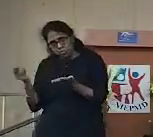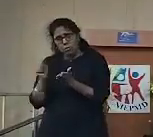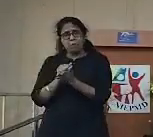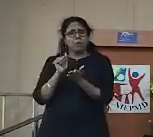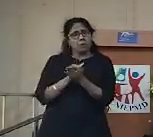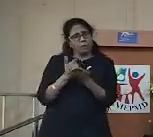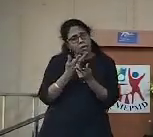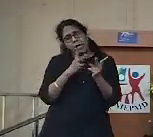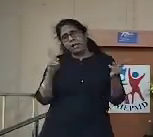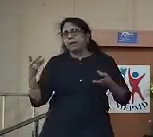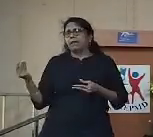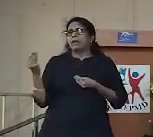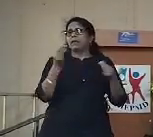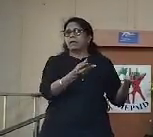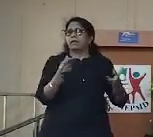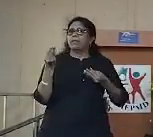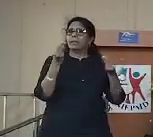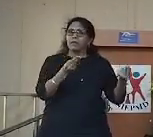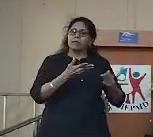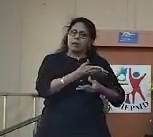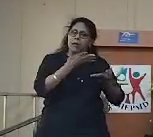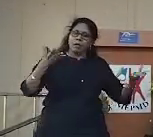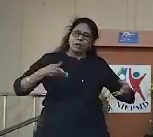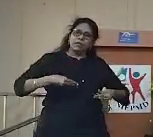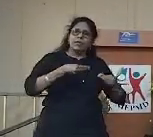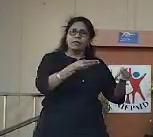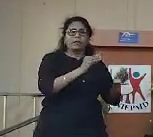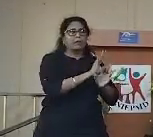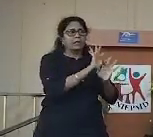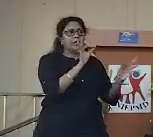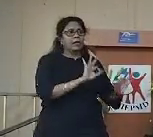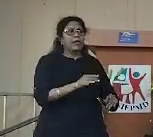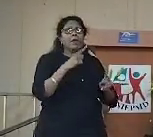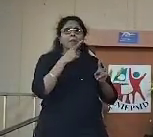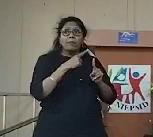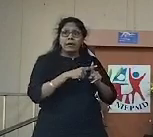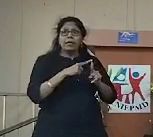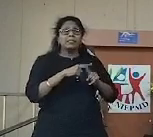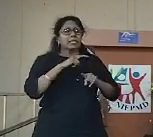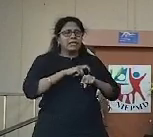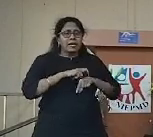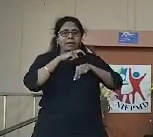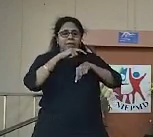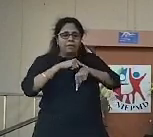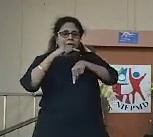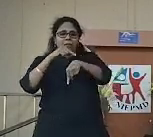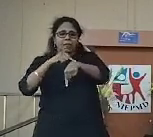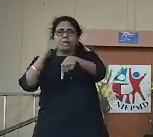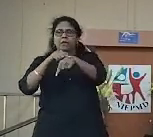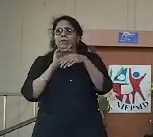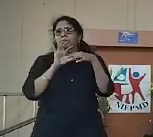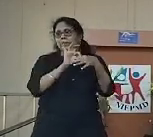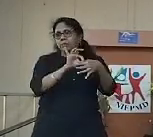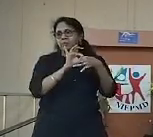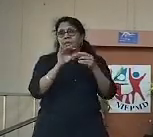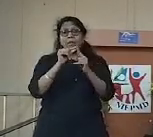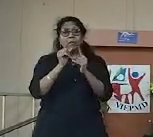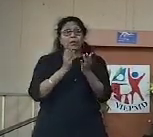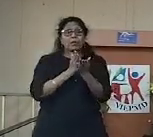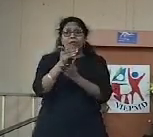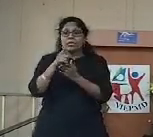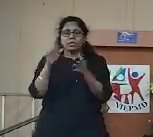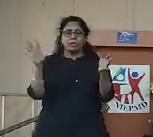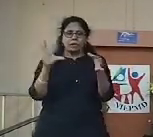try to provide them with the resources. And the third one is a regular consultative meeting with the professionals, with all